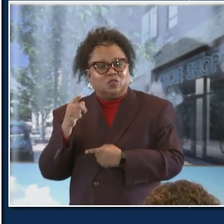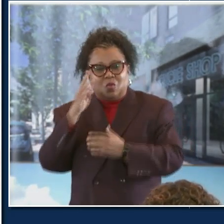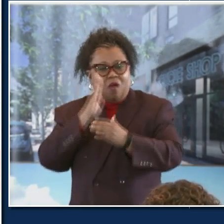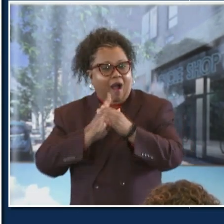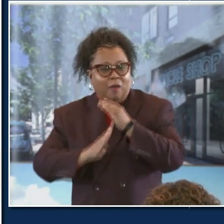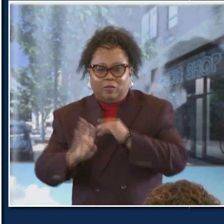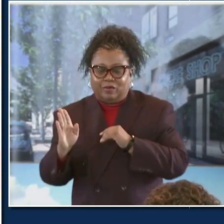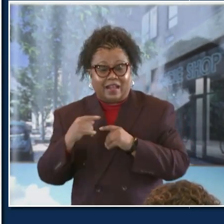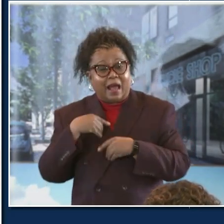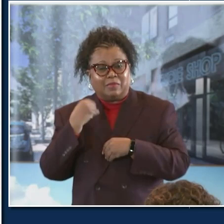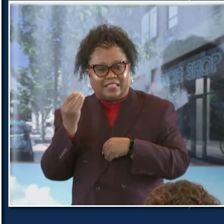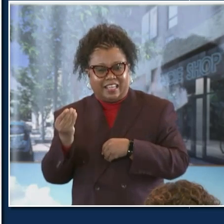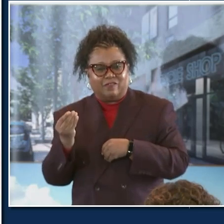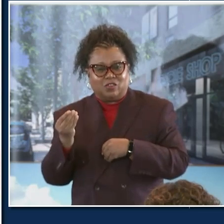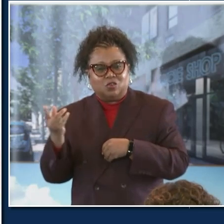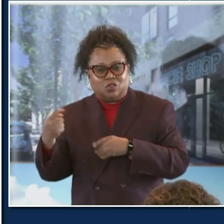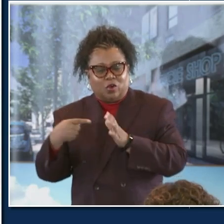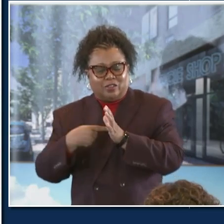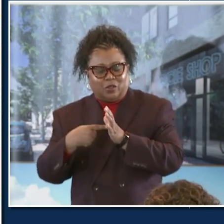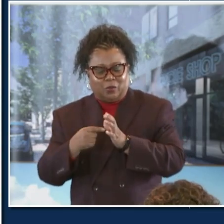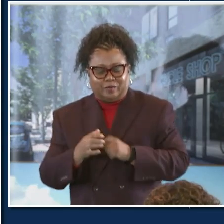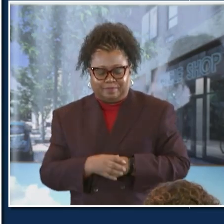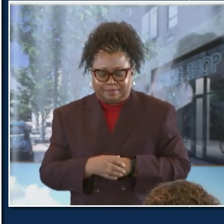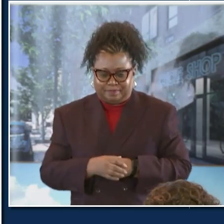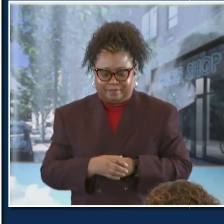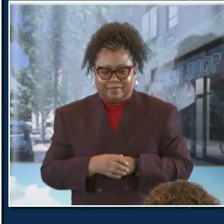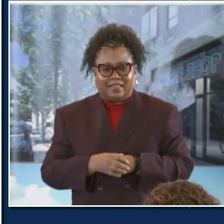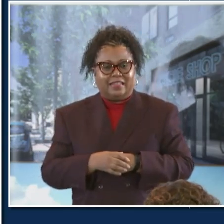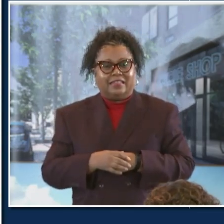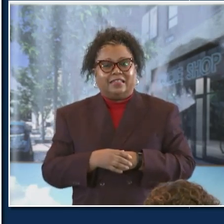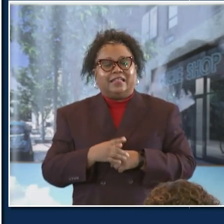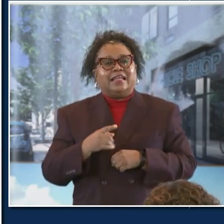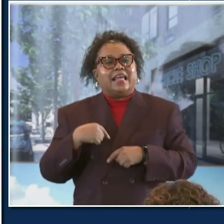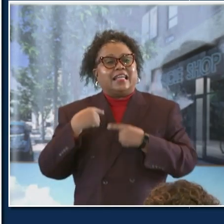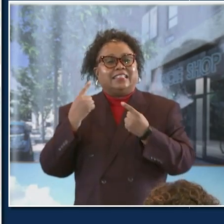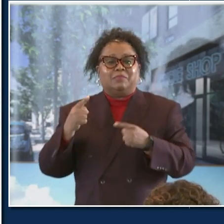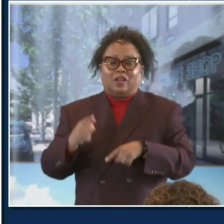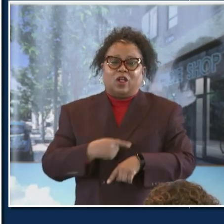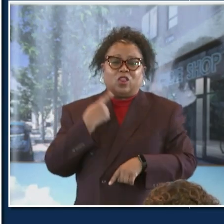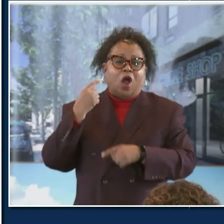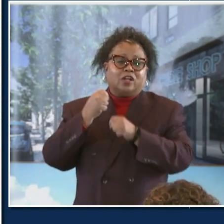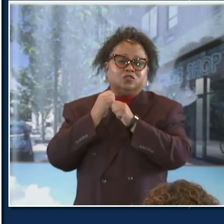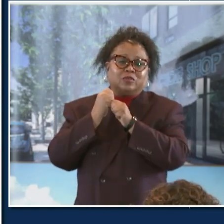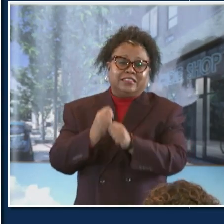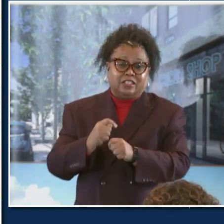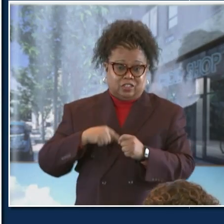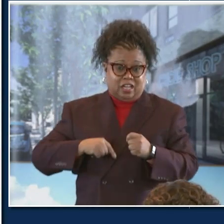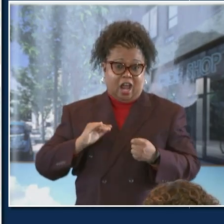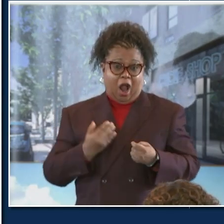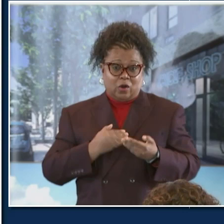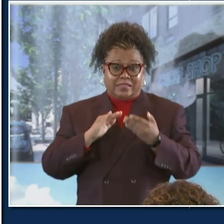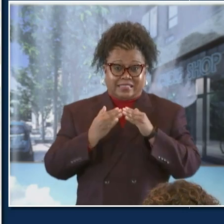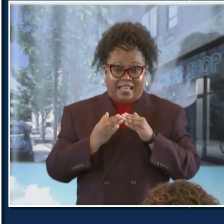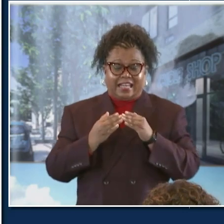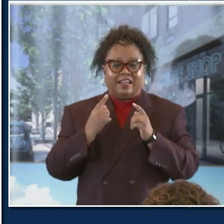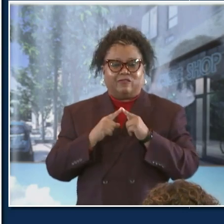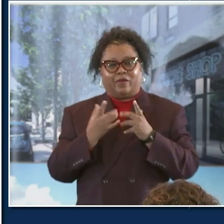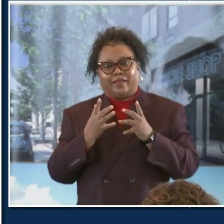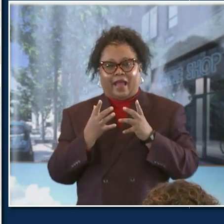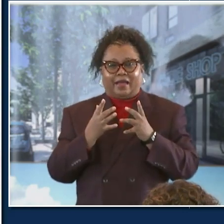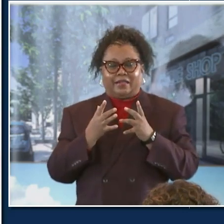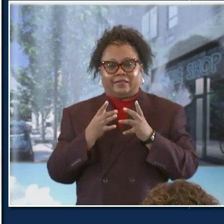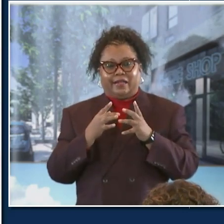humble, and I'm going to give you your due. It has been a long tradition in our city for the kind